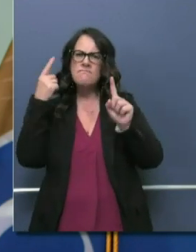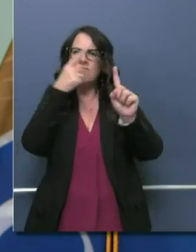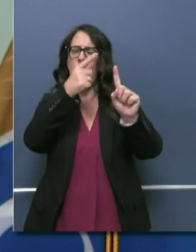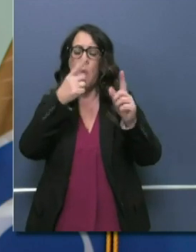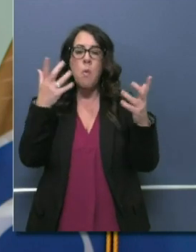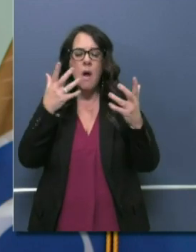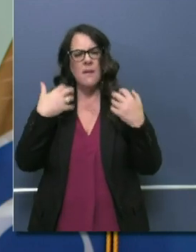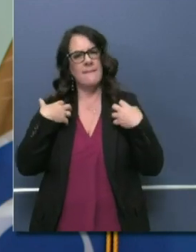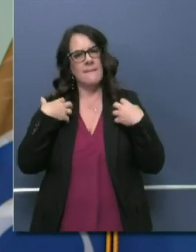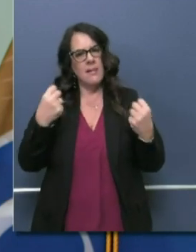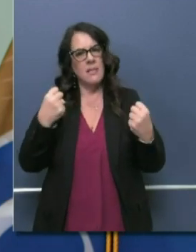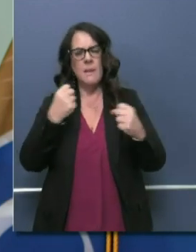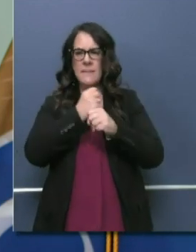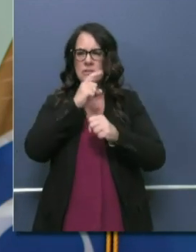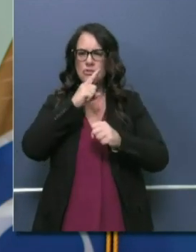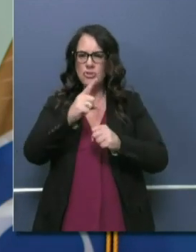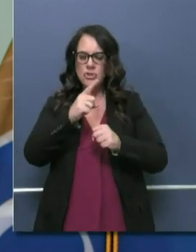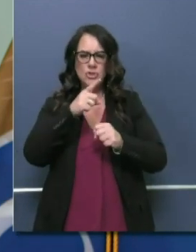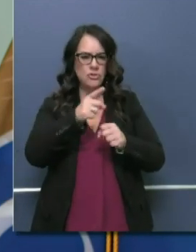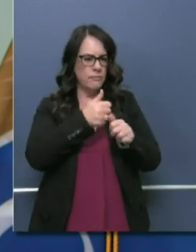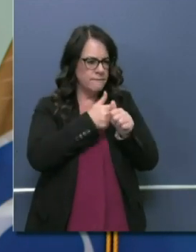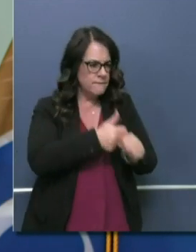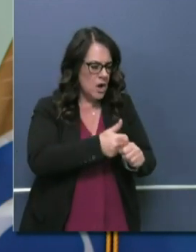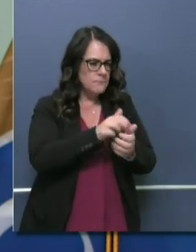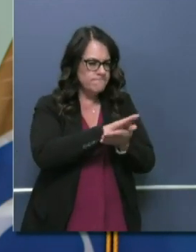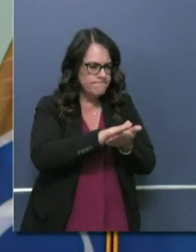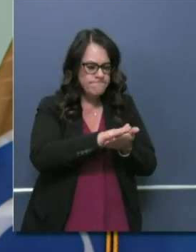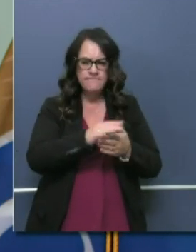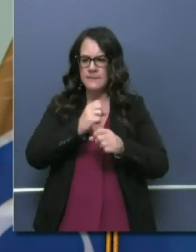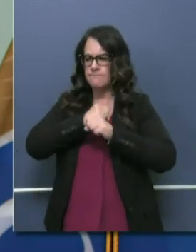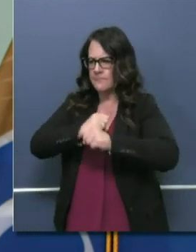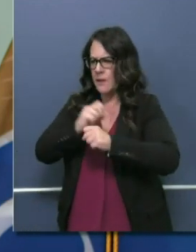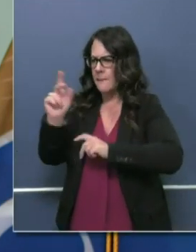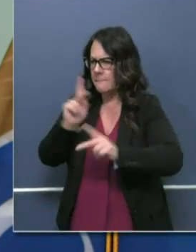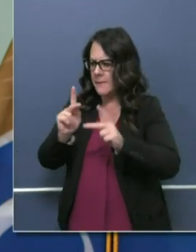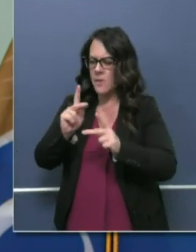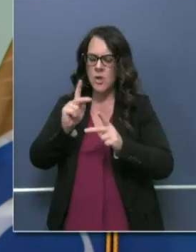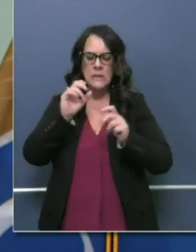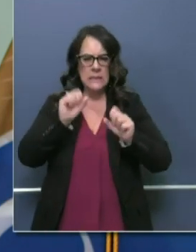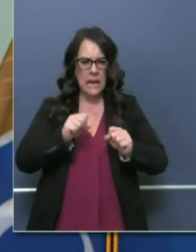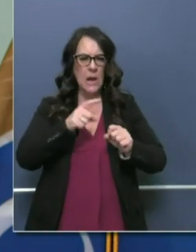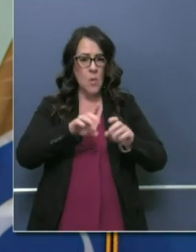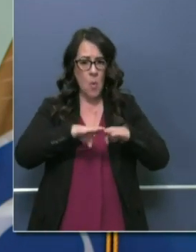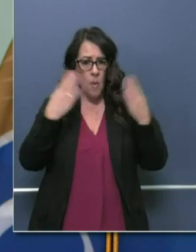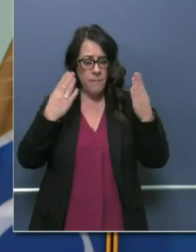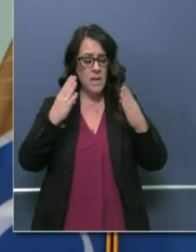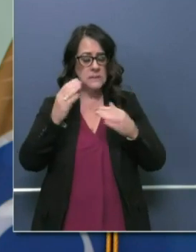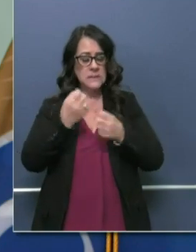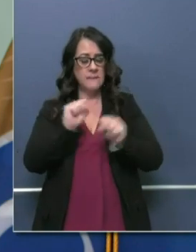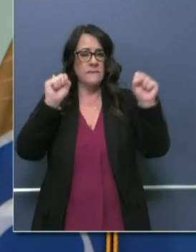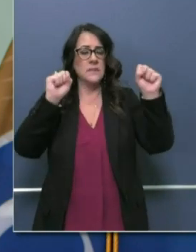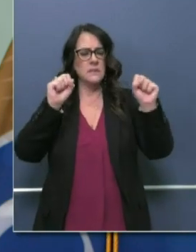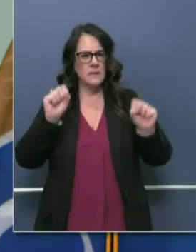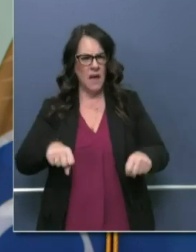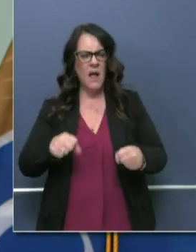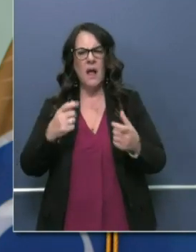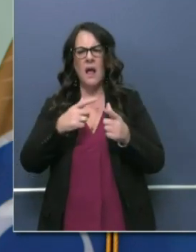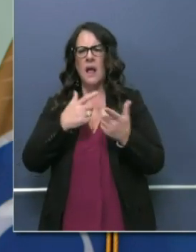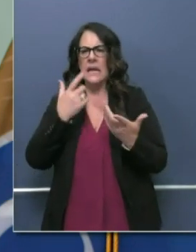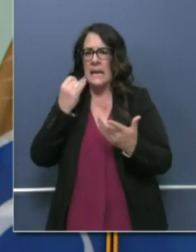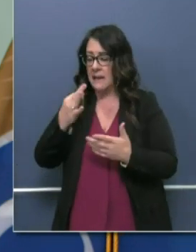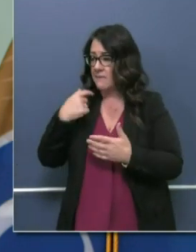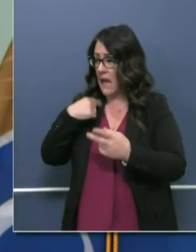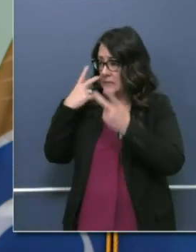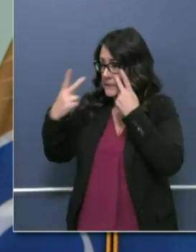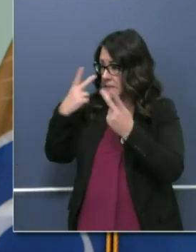Indicators have to be maintained, and Dr. Angel will talk about what those indicators look like: stabilization on rates of hospitalization in